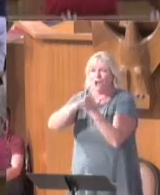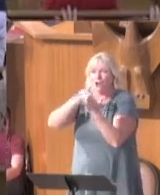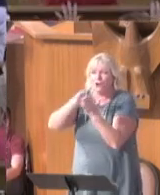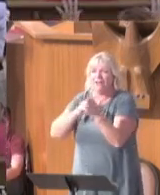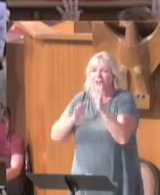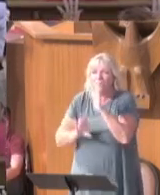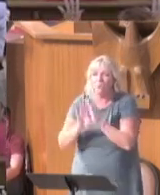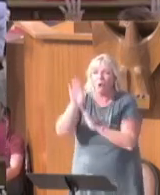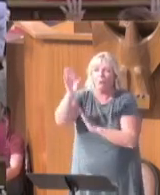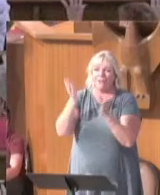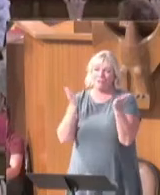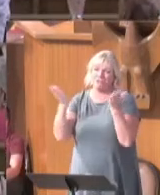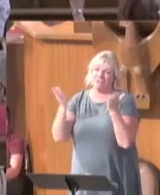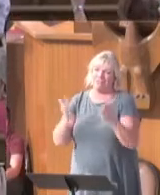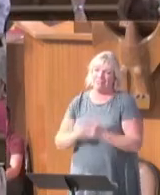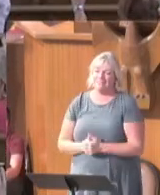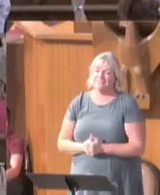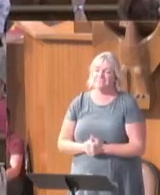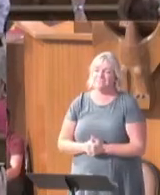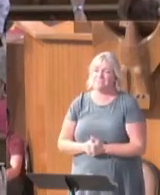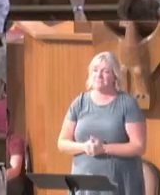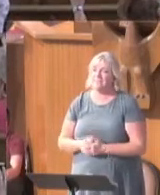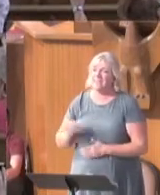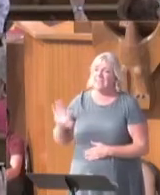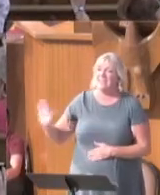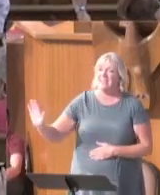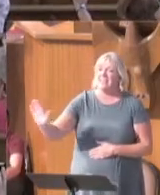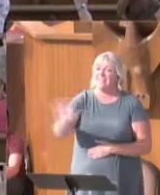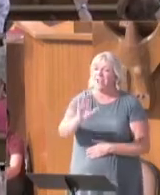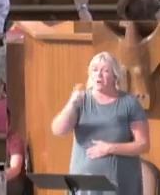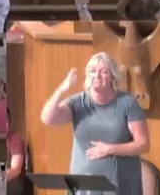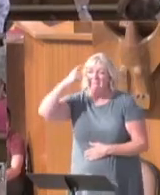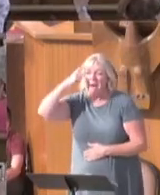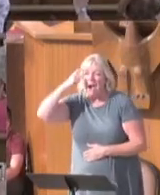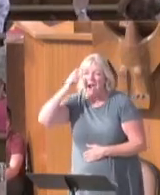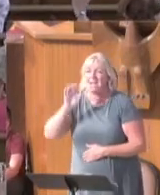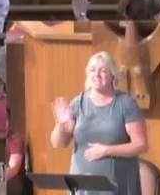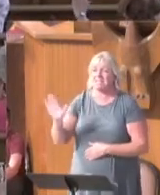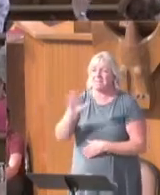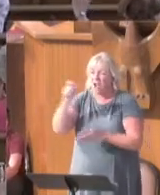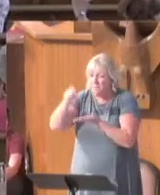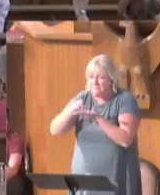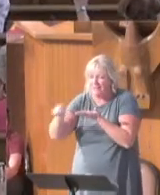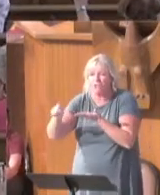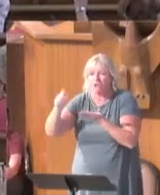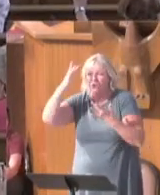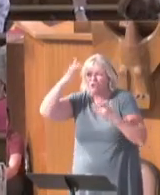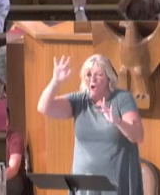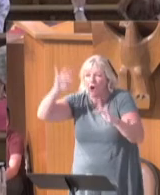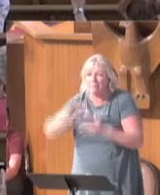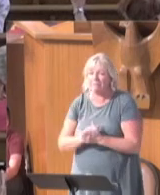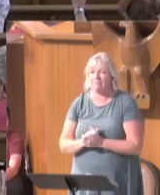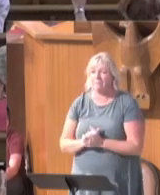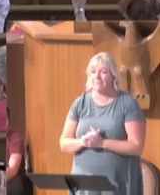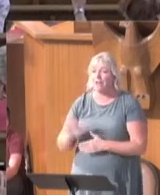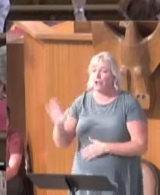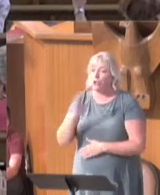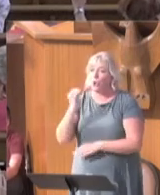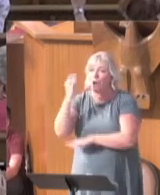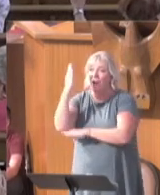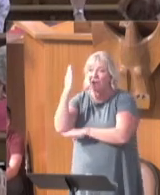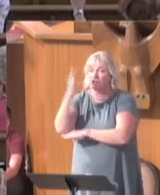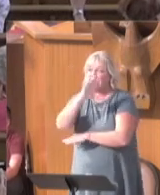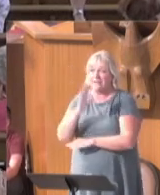and serving. May their minds and their pencils be sharp. May your lunches never